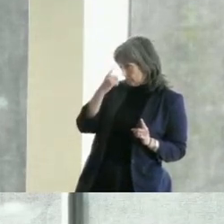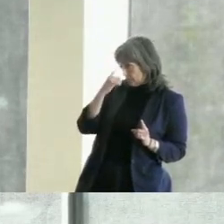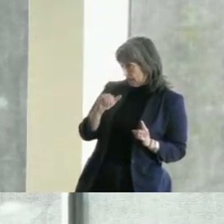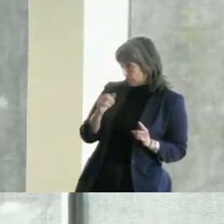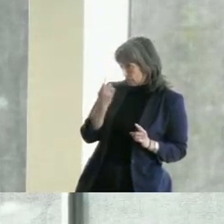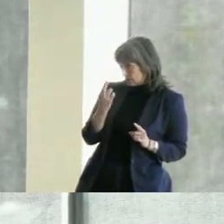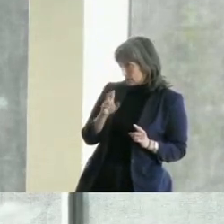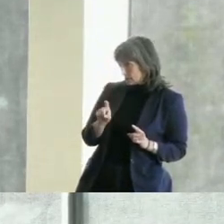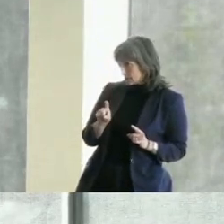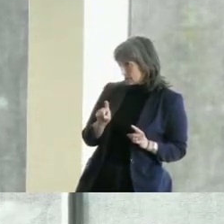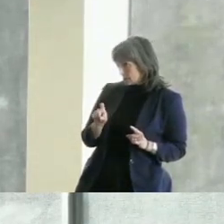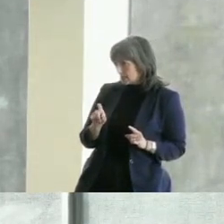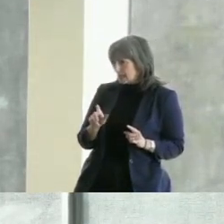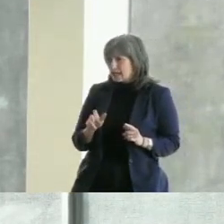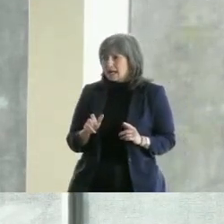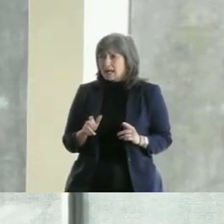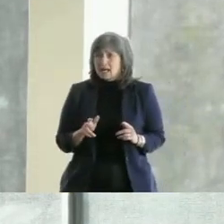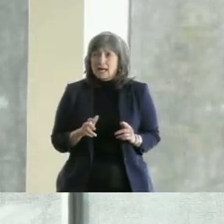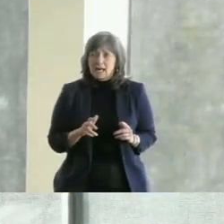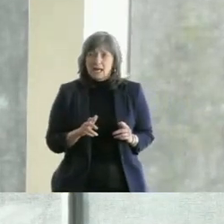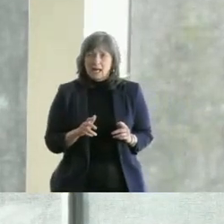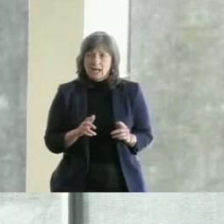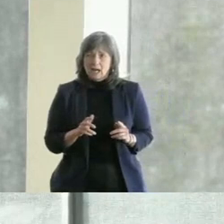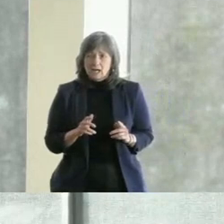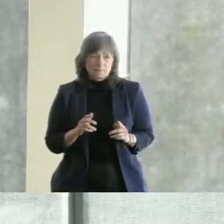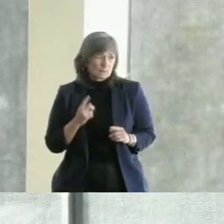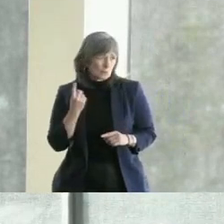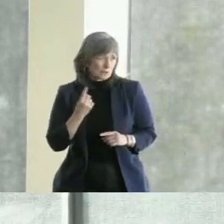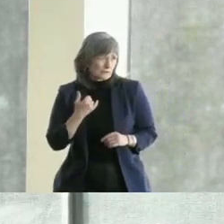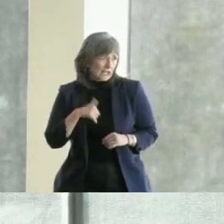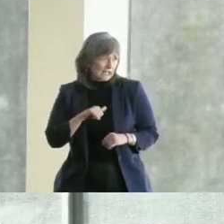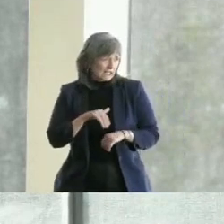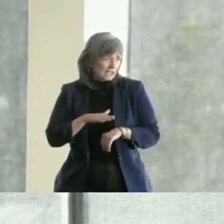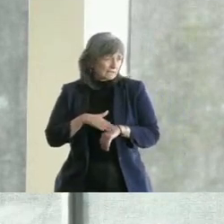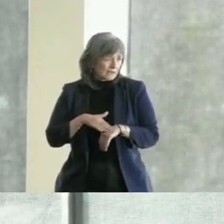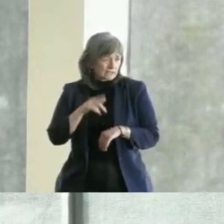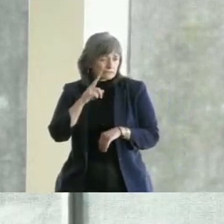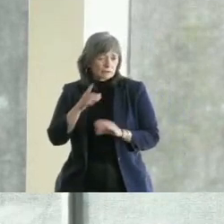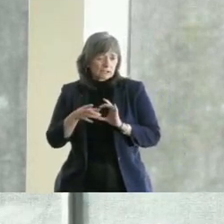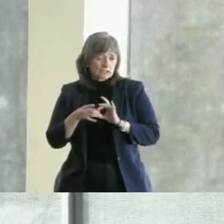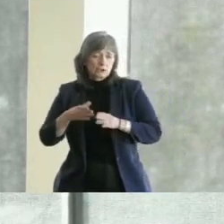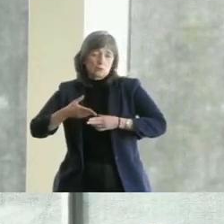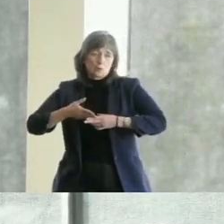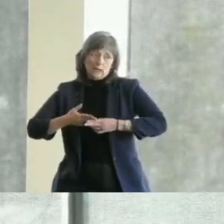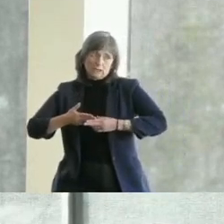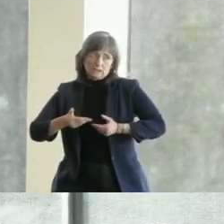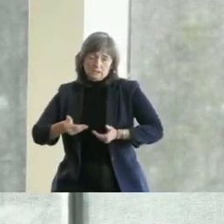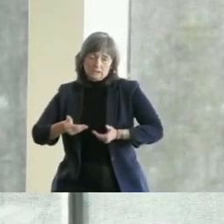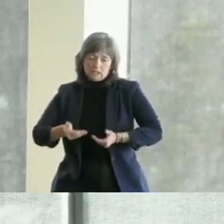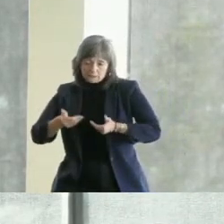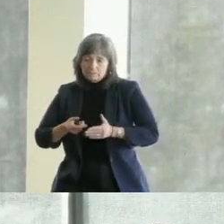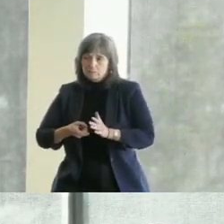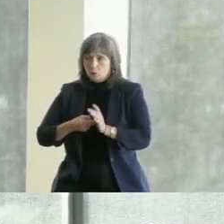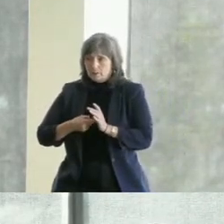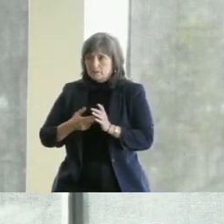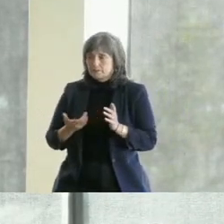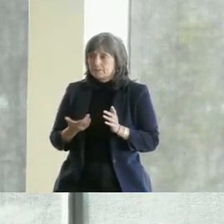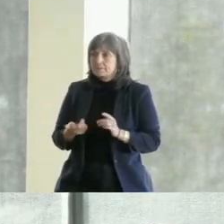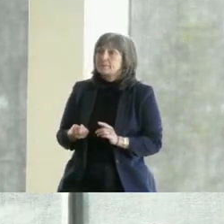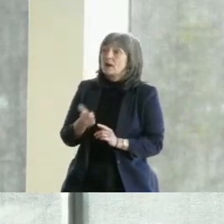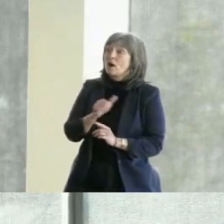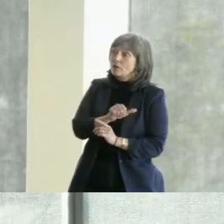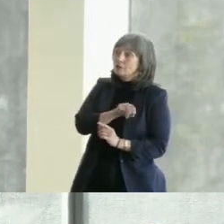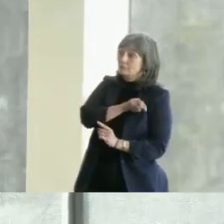disqualified? So I'm just wondering if there's any advice around that, because the other side is